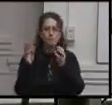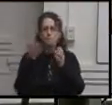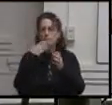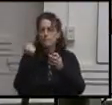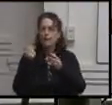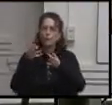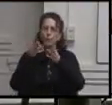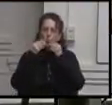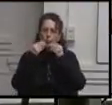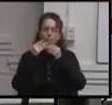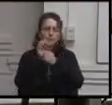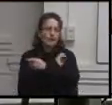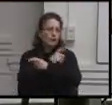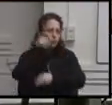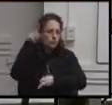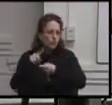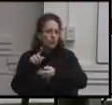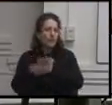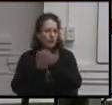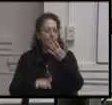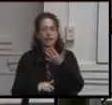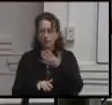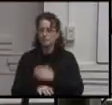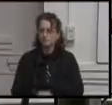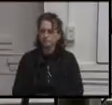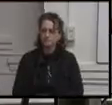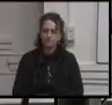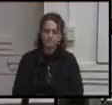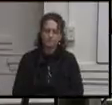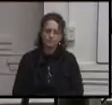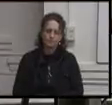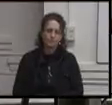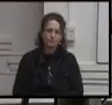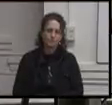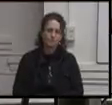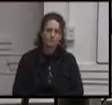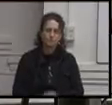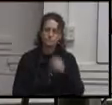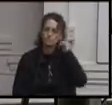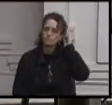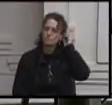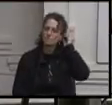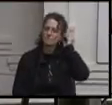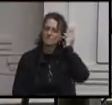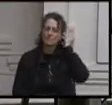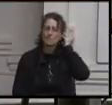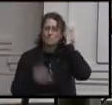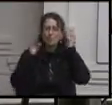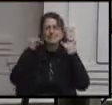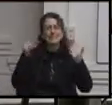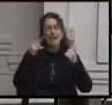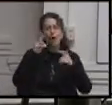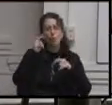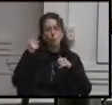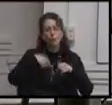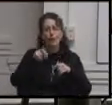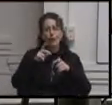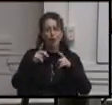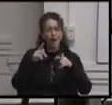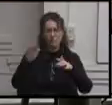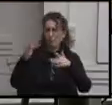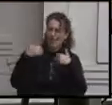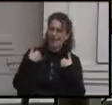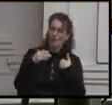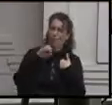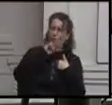And this will save us from having to go after the fact and look to do